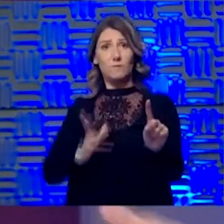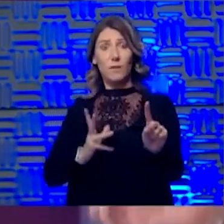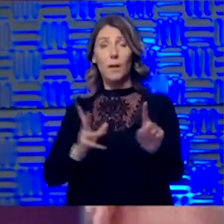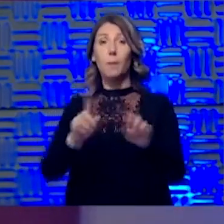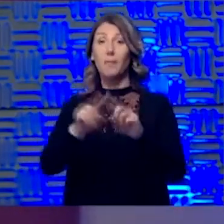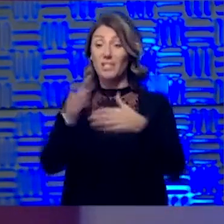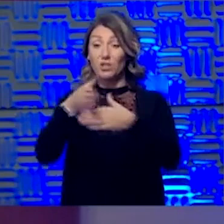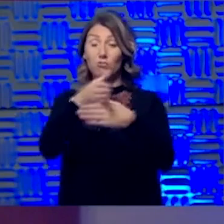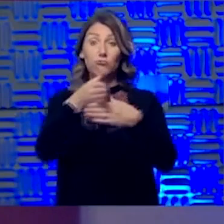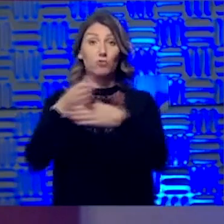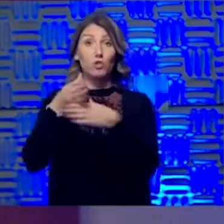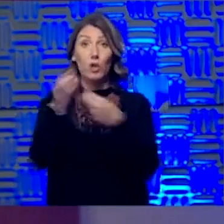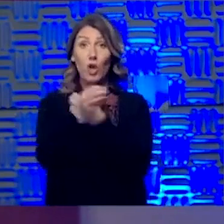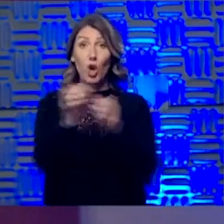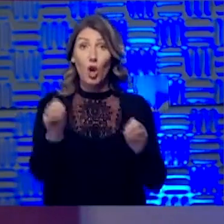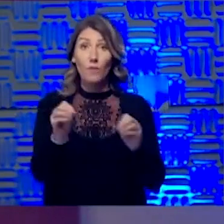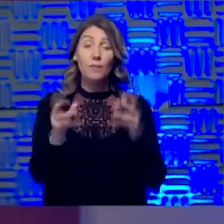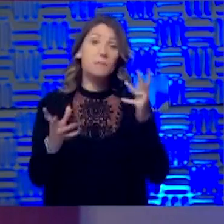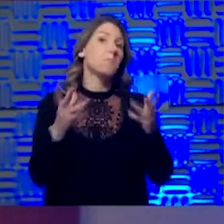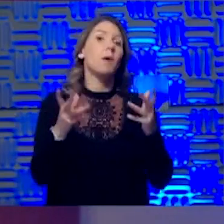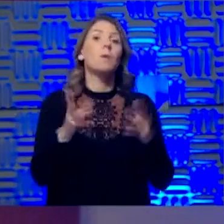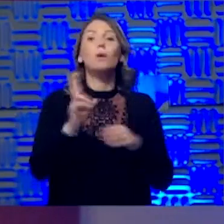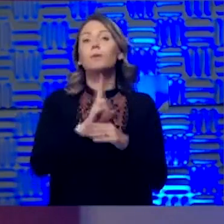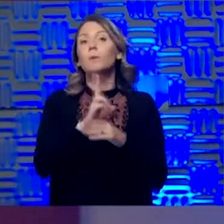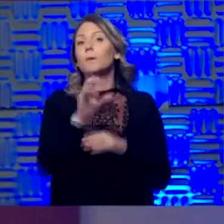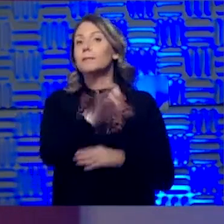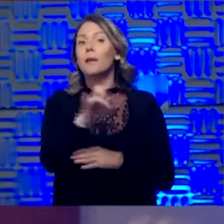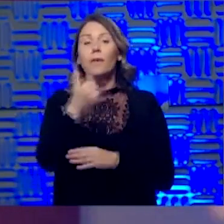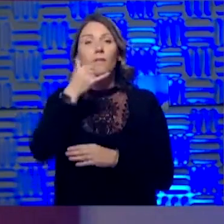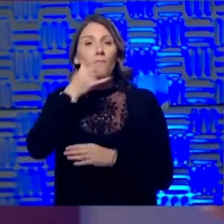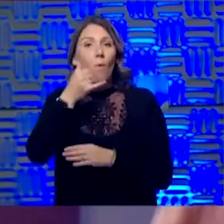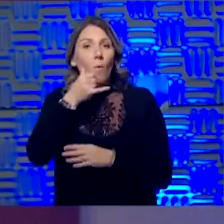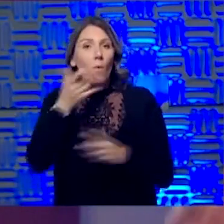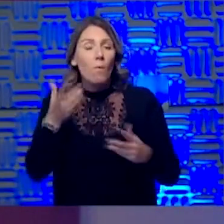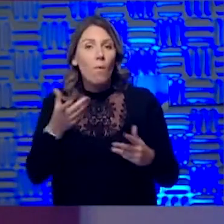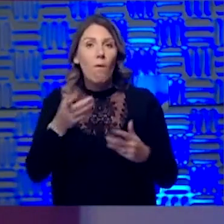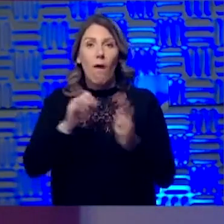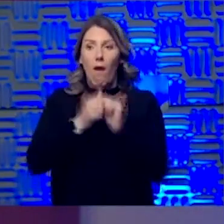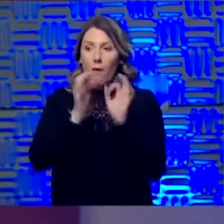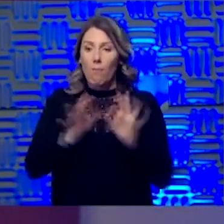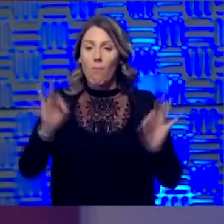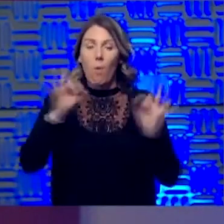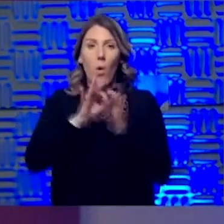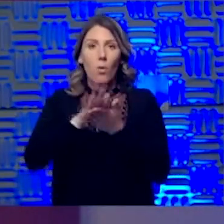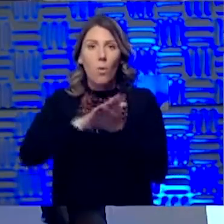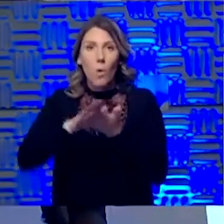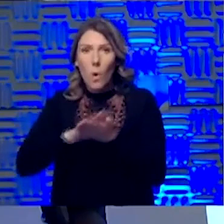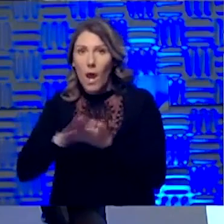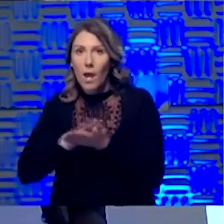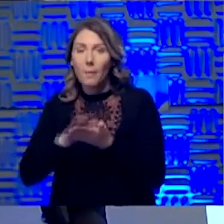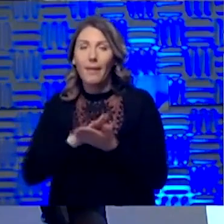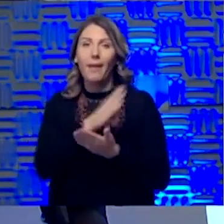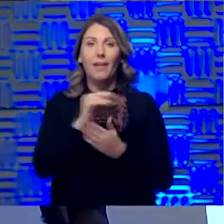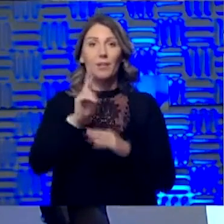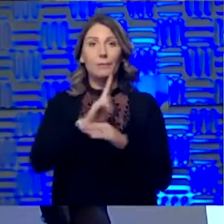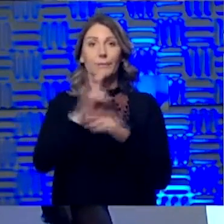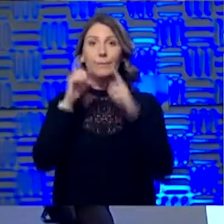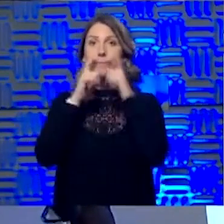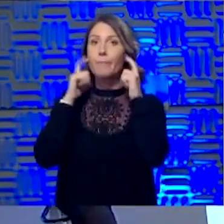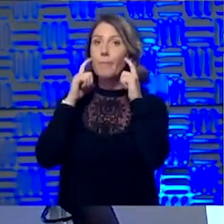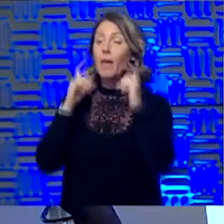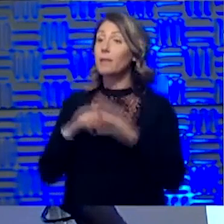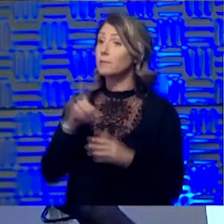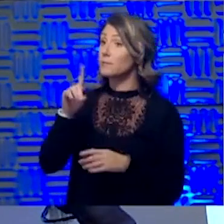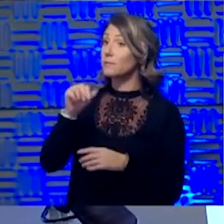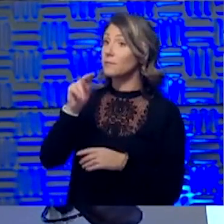spaces where you might be using the same telephone, how critical it is to wipe it down and to wear your mask. Yeah. Dana, what do you think? Yeah,